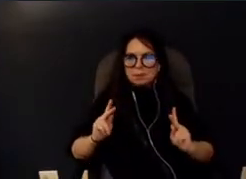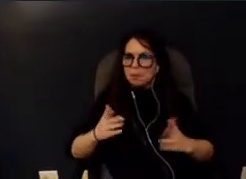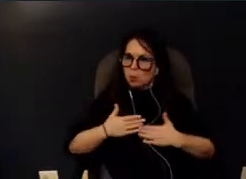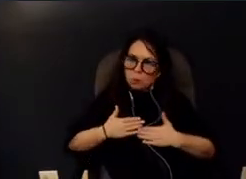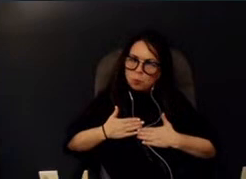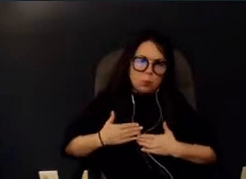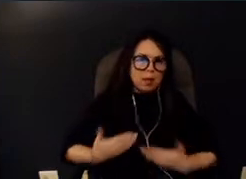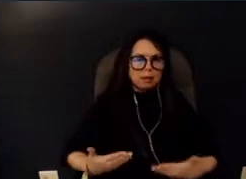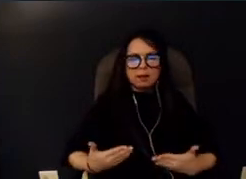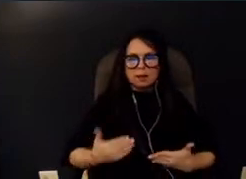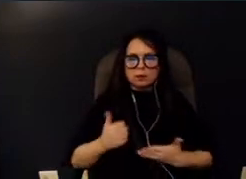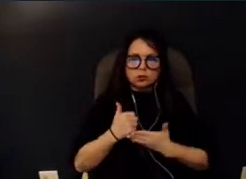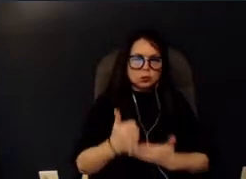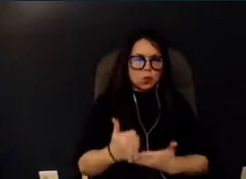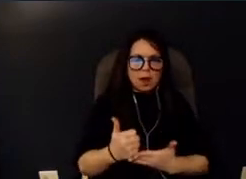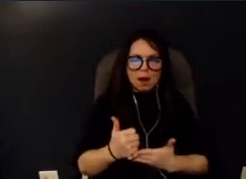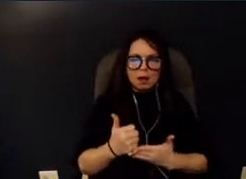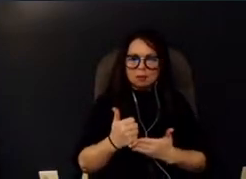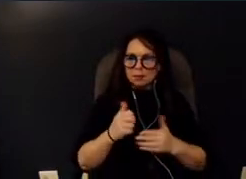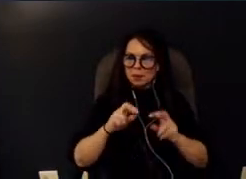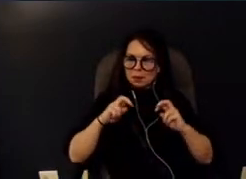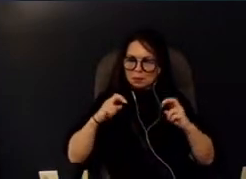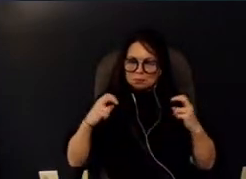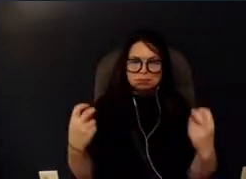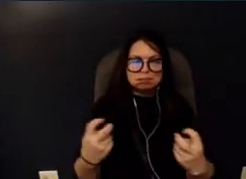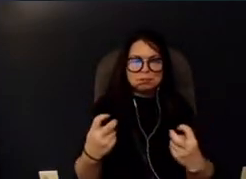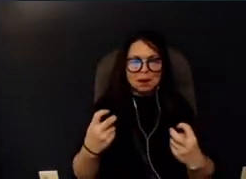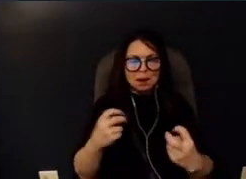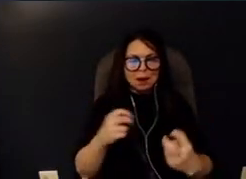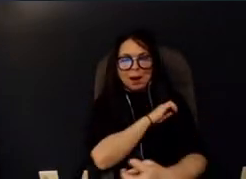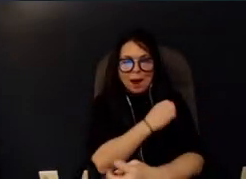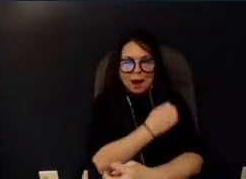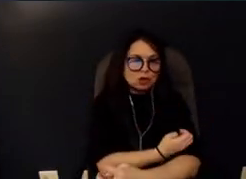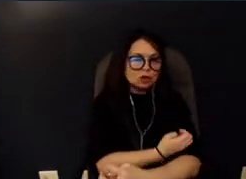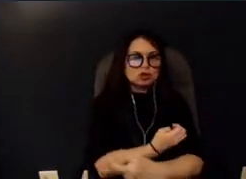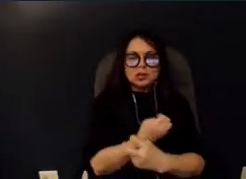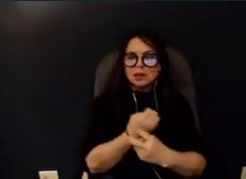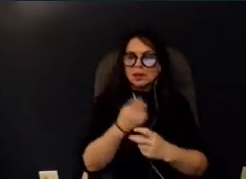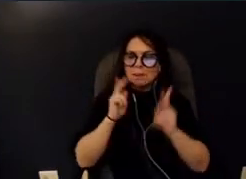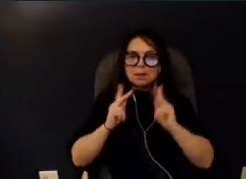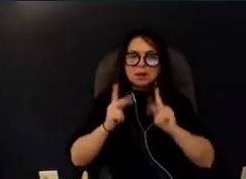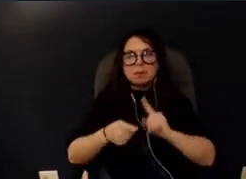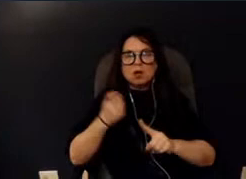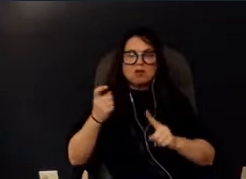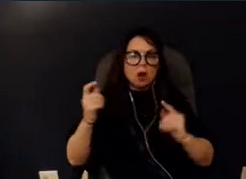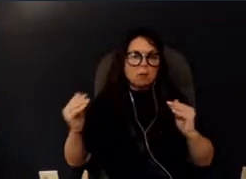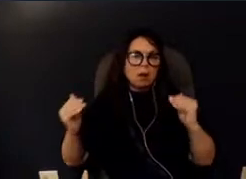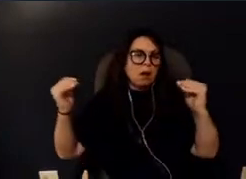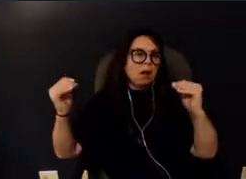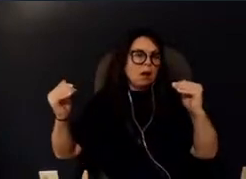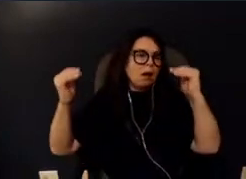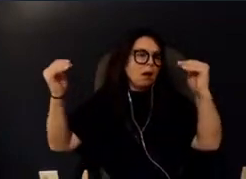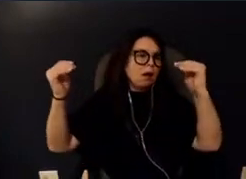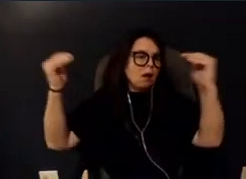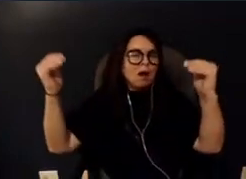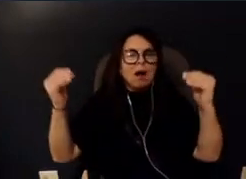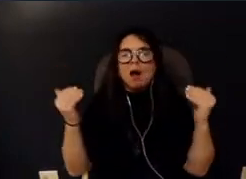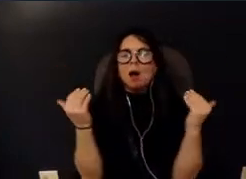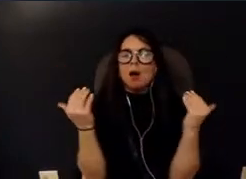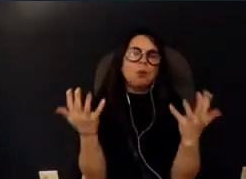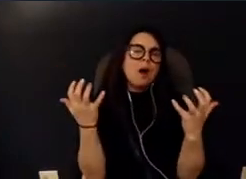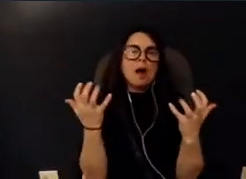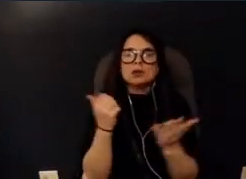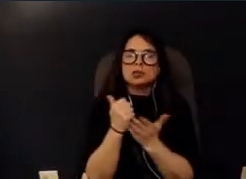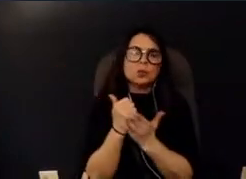for folks from privileged positions who want to help really badly. And there's so much